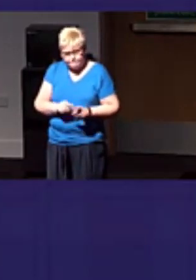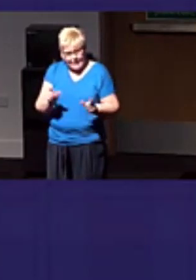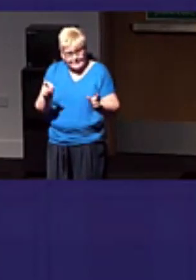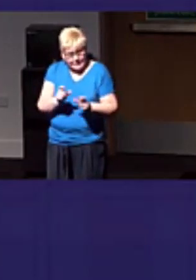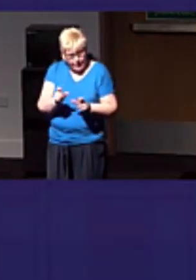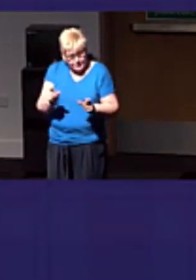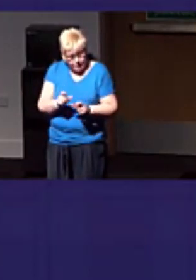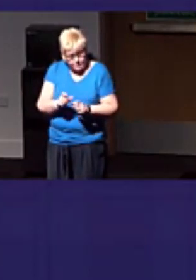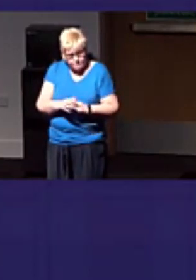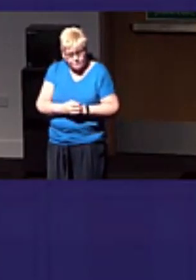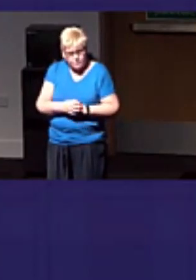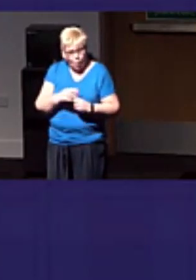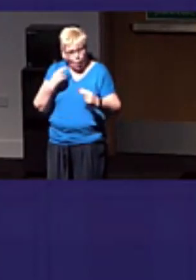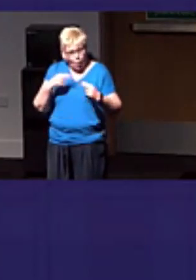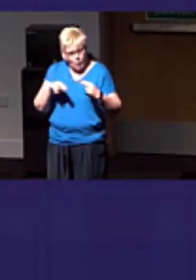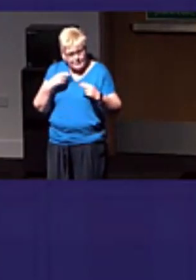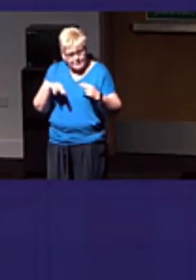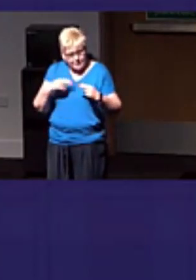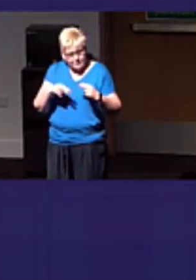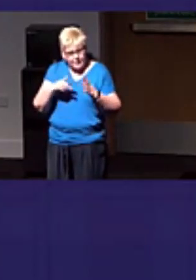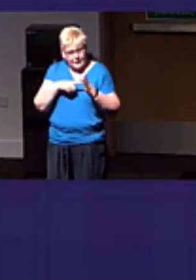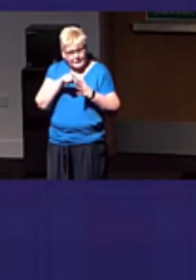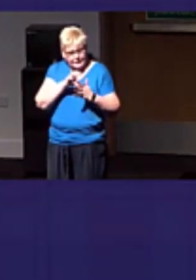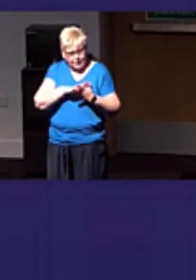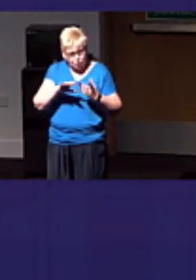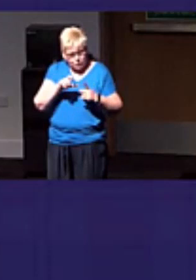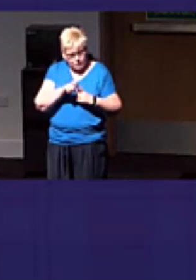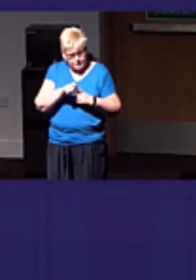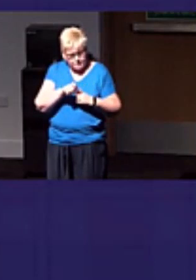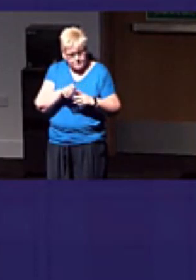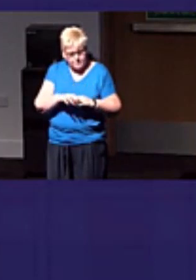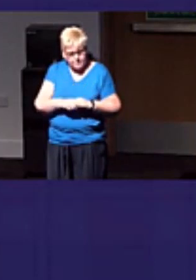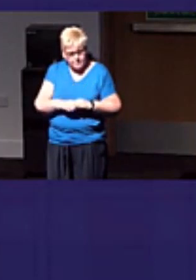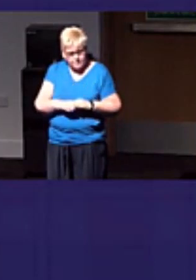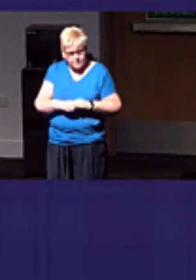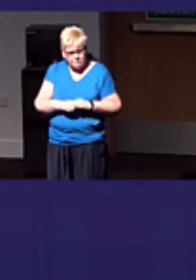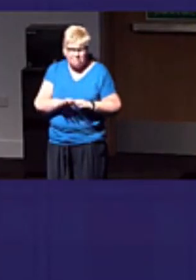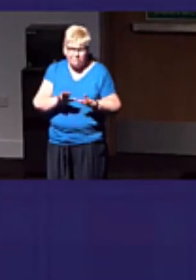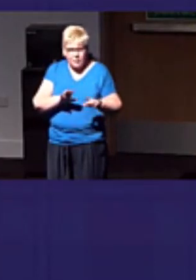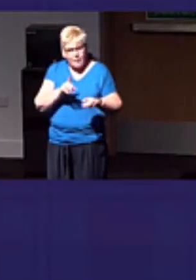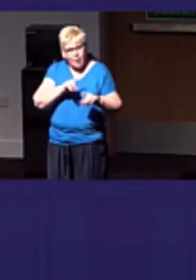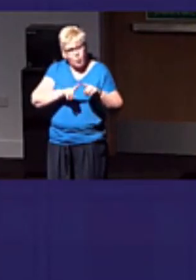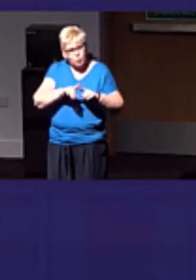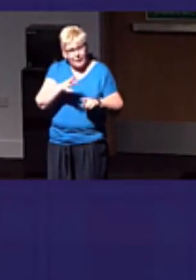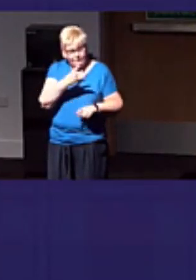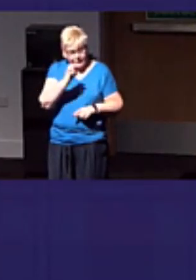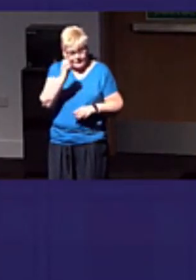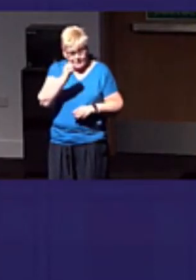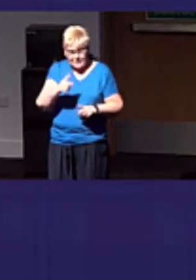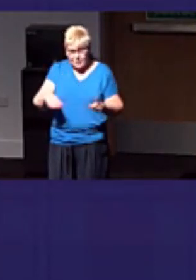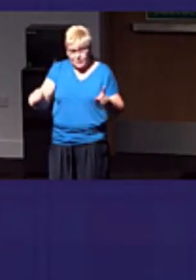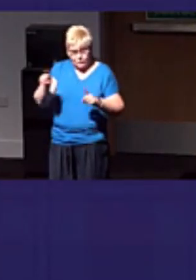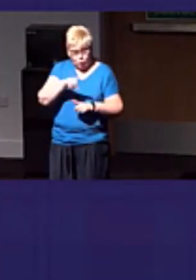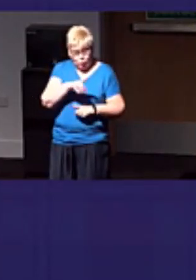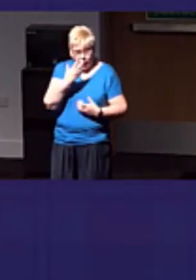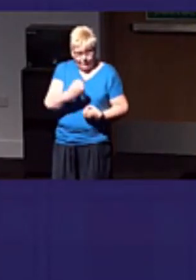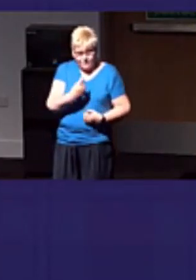Dyslexia, autism, ADHD. About 50% of you in the room have one of